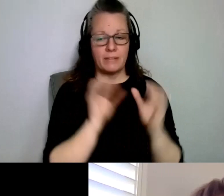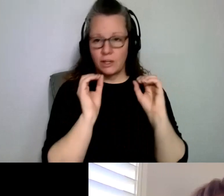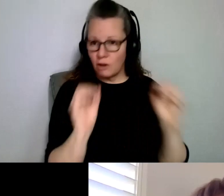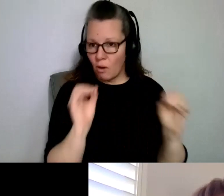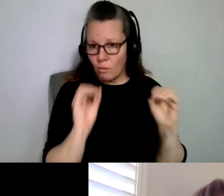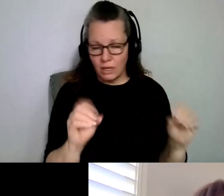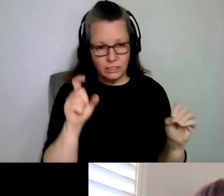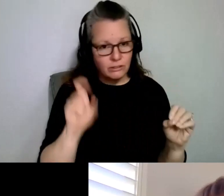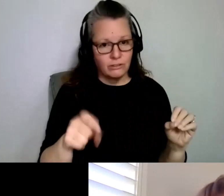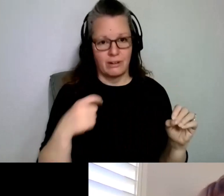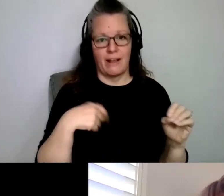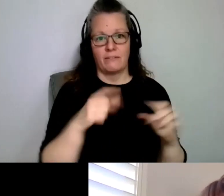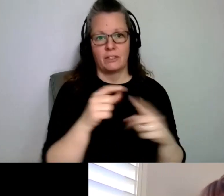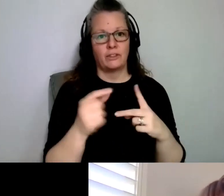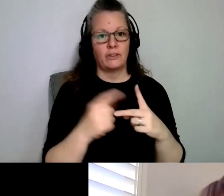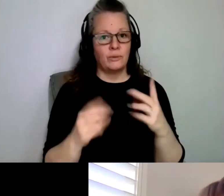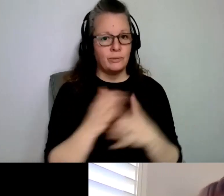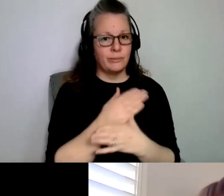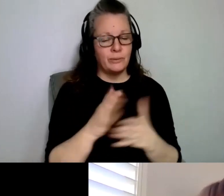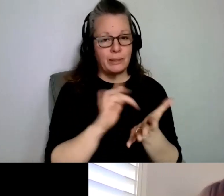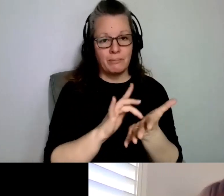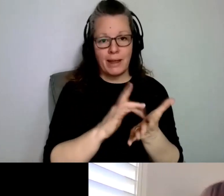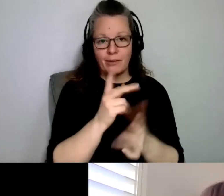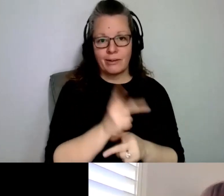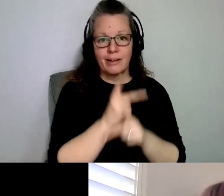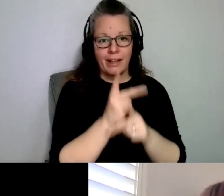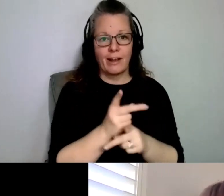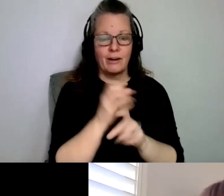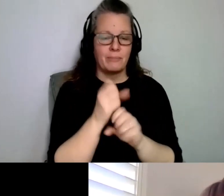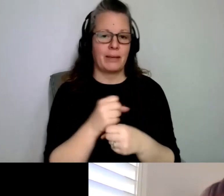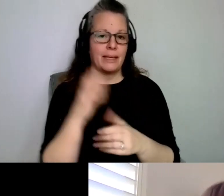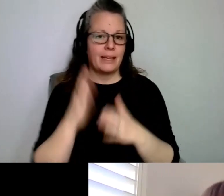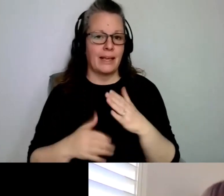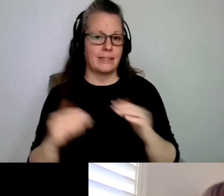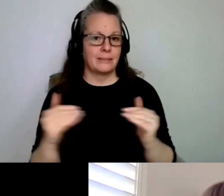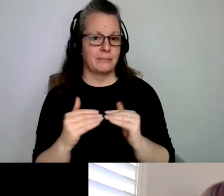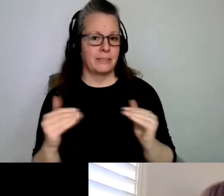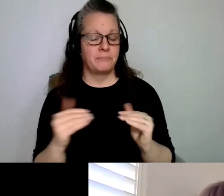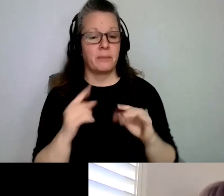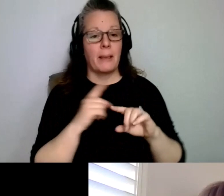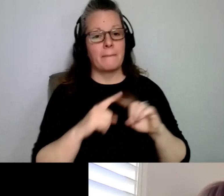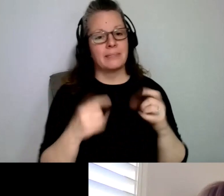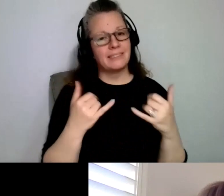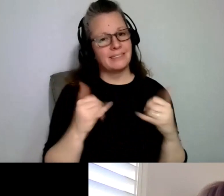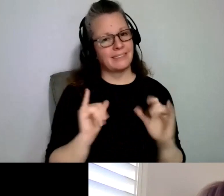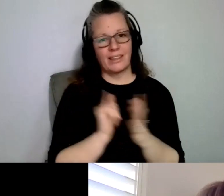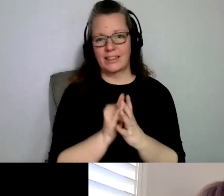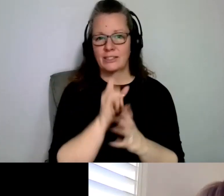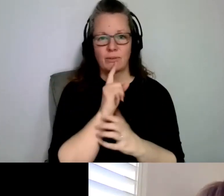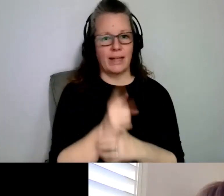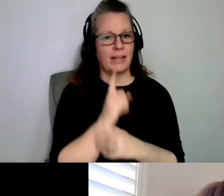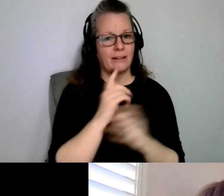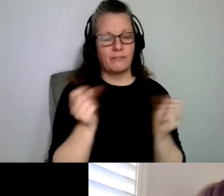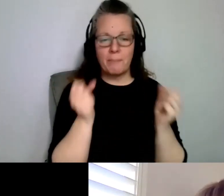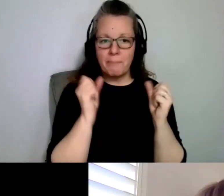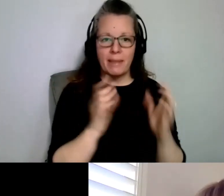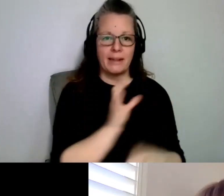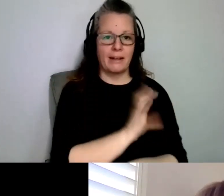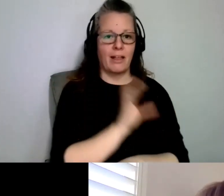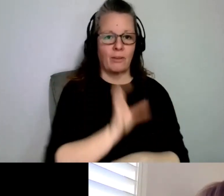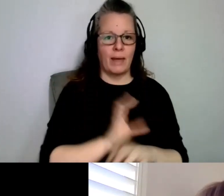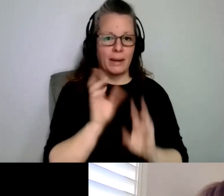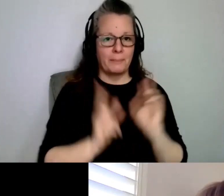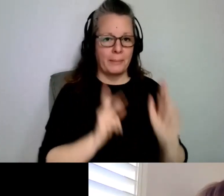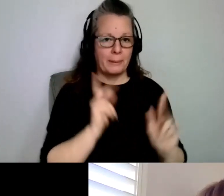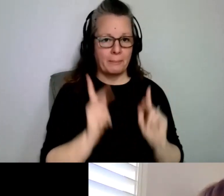choose between medical care and making ends meet. But unfortunately, that's still a reality for too many Coloradoans. So